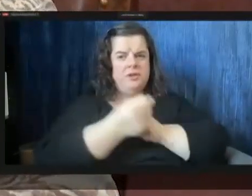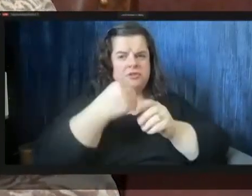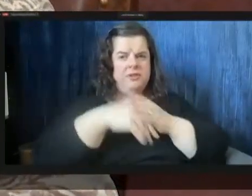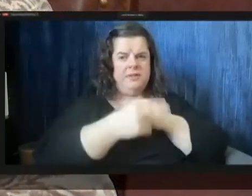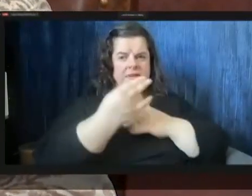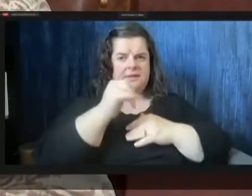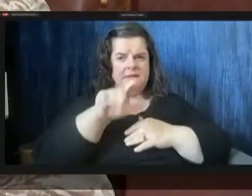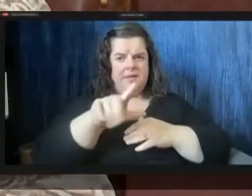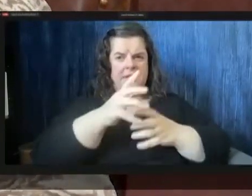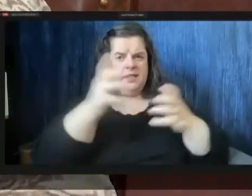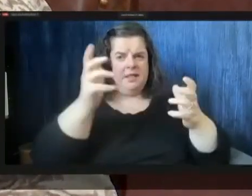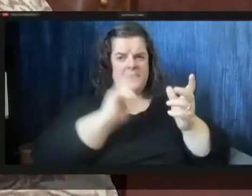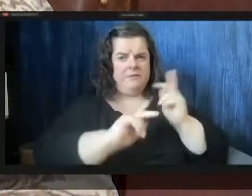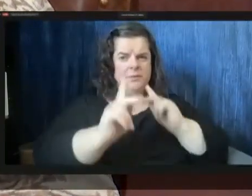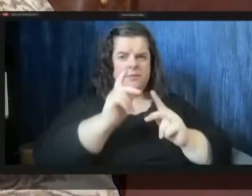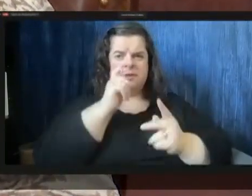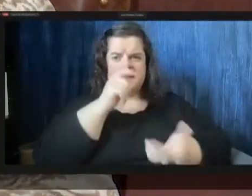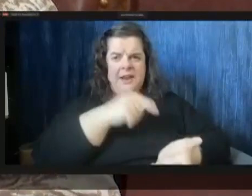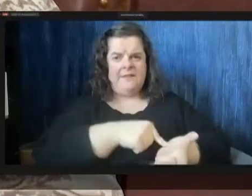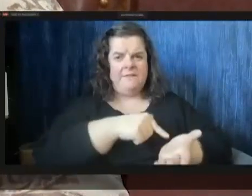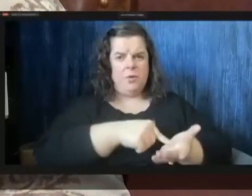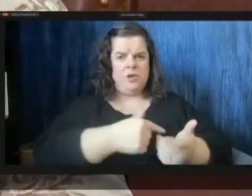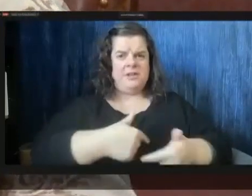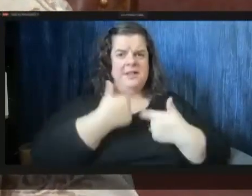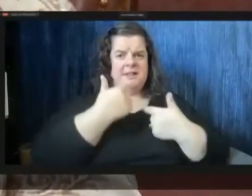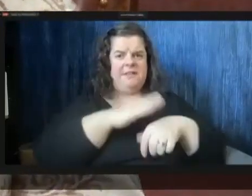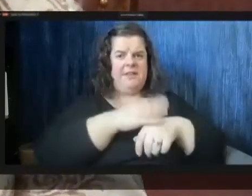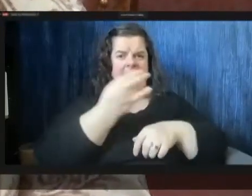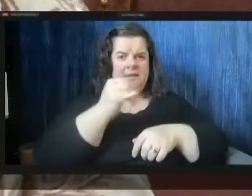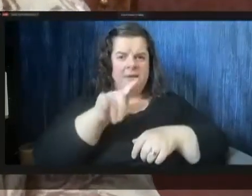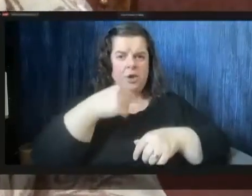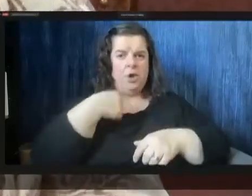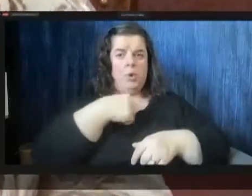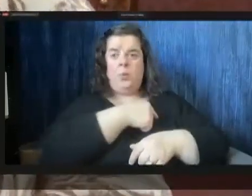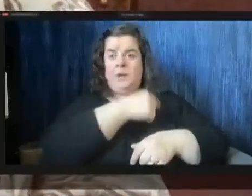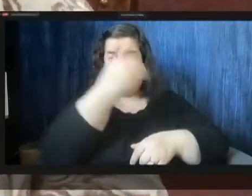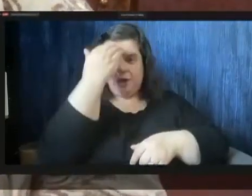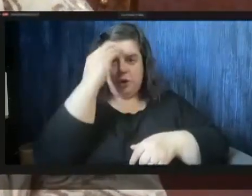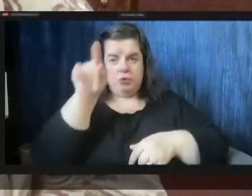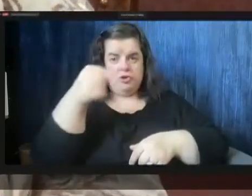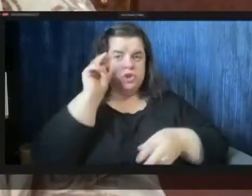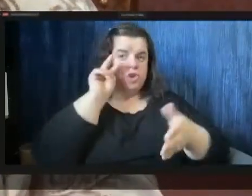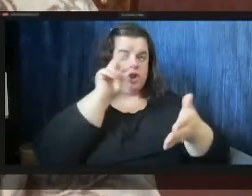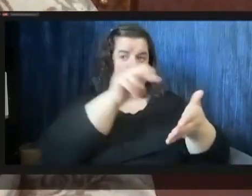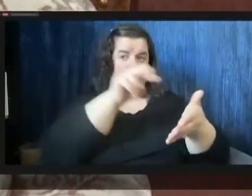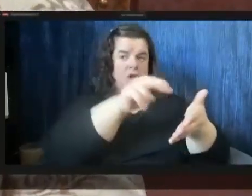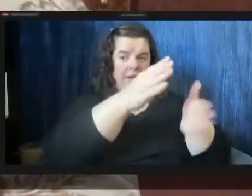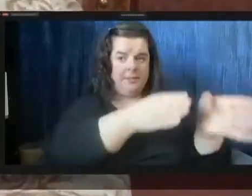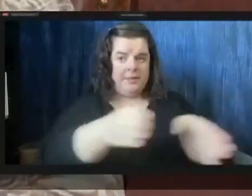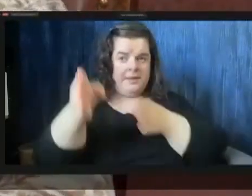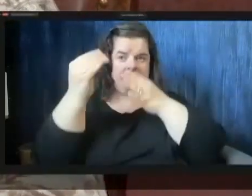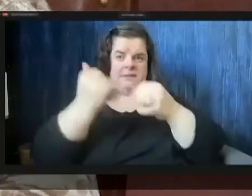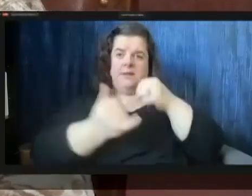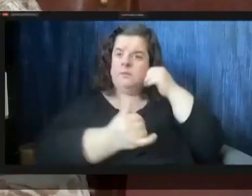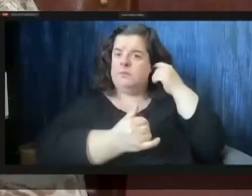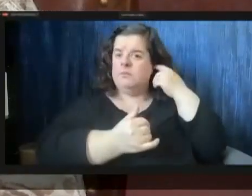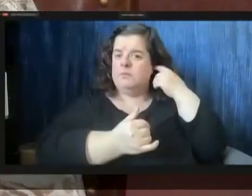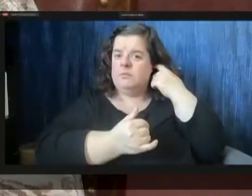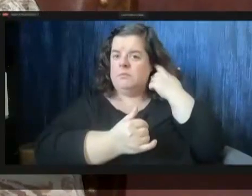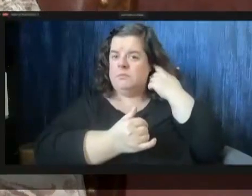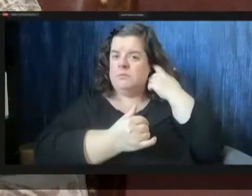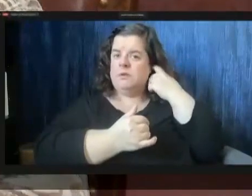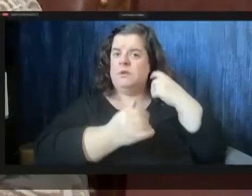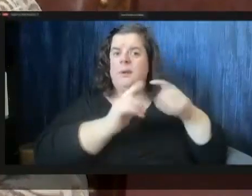are not going to be able to afford to live on the hill. We know that just looking at the plans now, but the community doesn't know